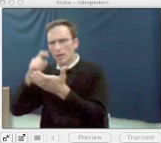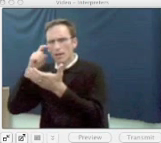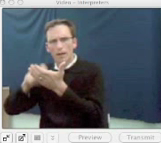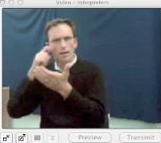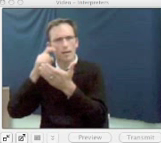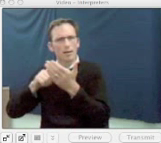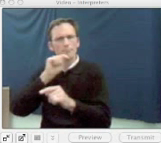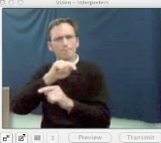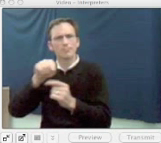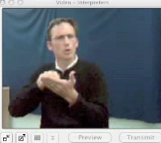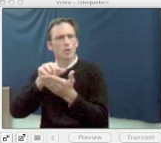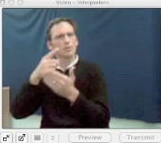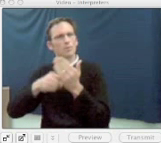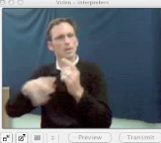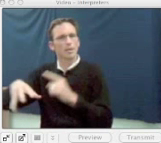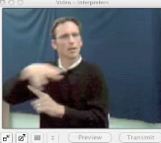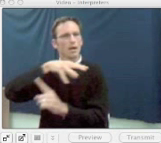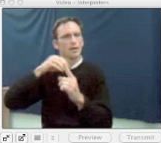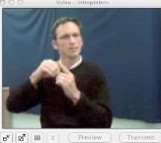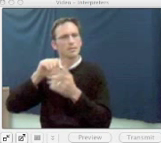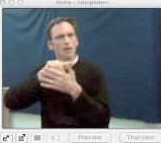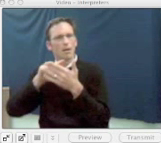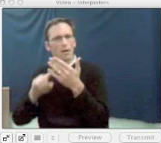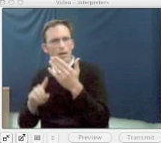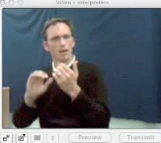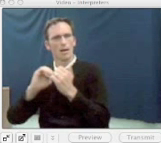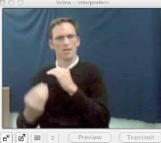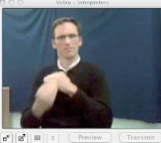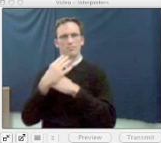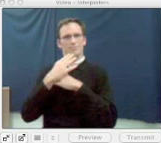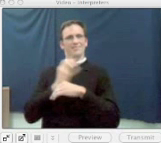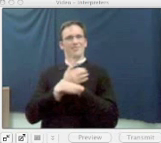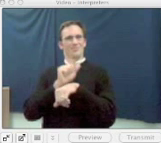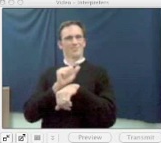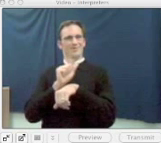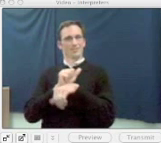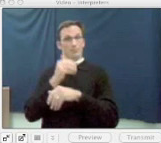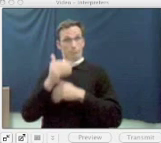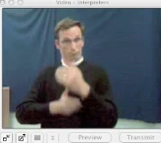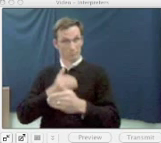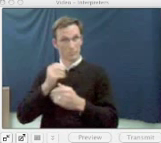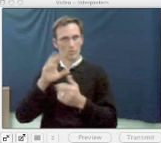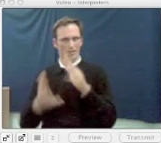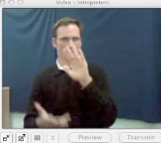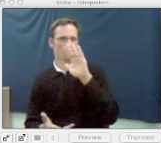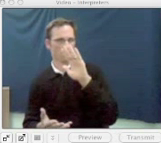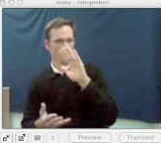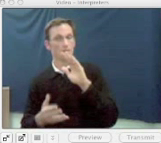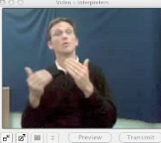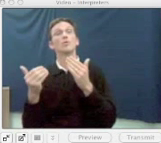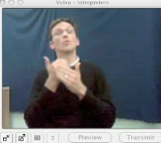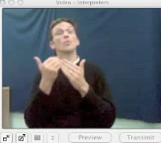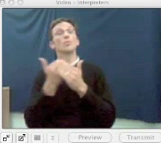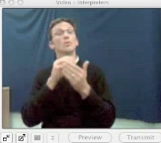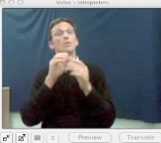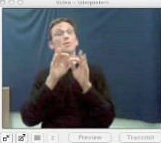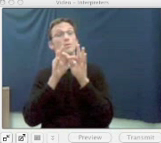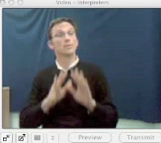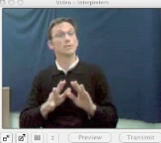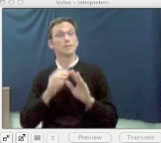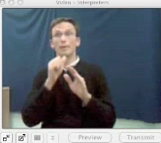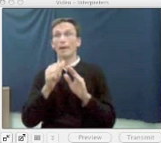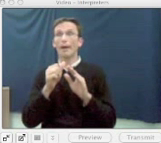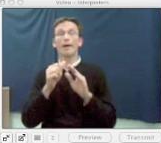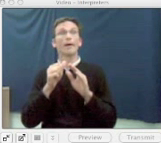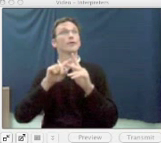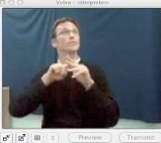that impact our work. We would have to expect that new professionals not sink or swim and learn about the contextual